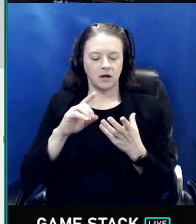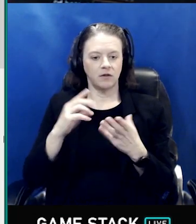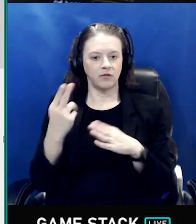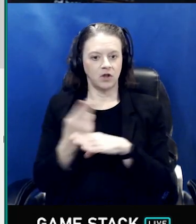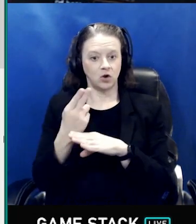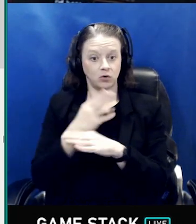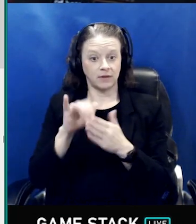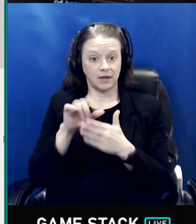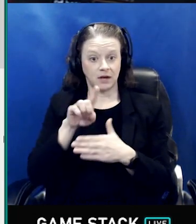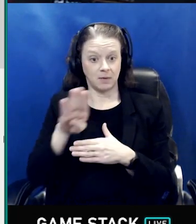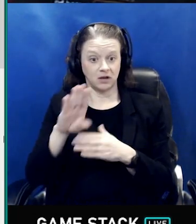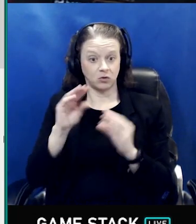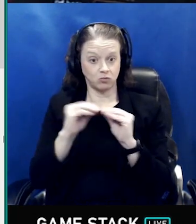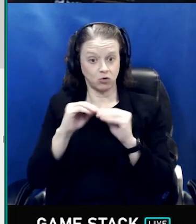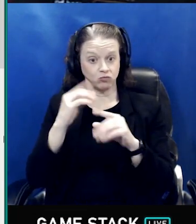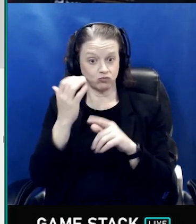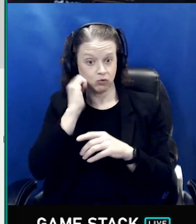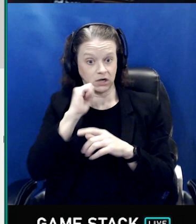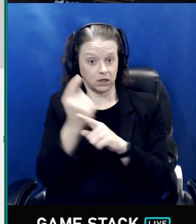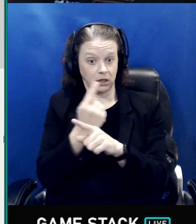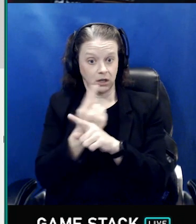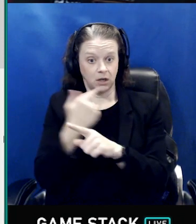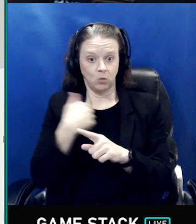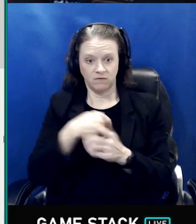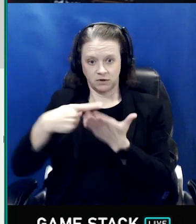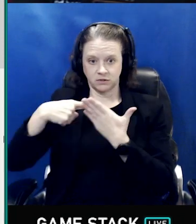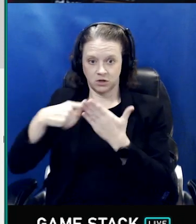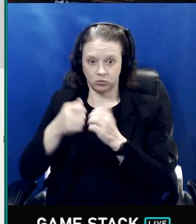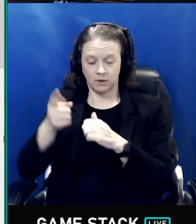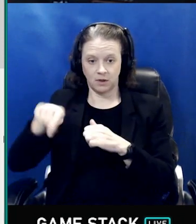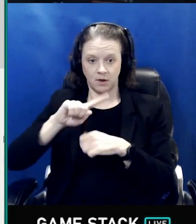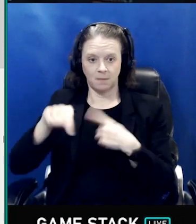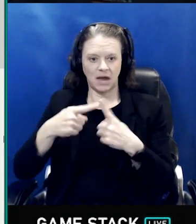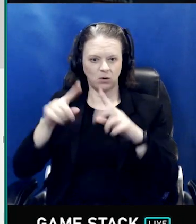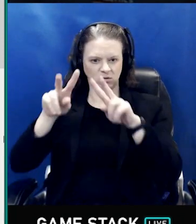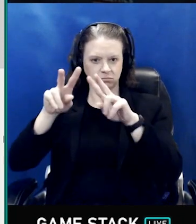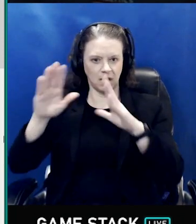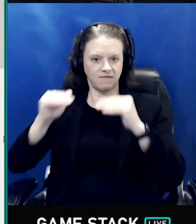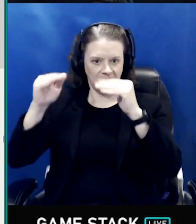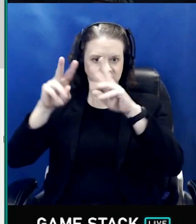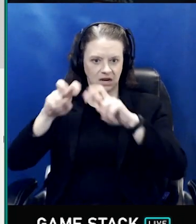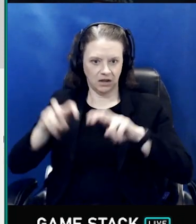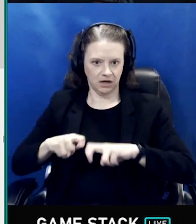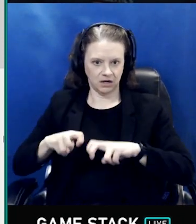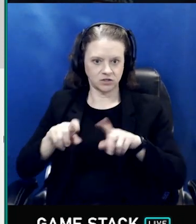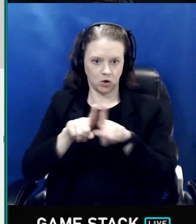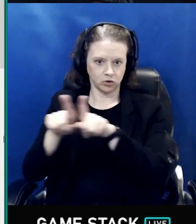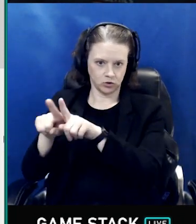more proactively, we have discussed with them about advanced analytics scenario also.